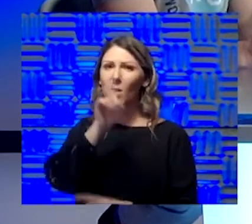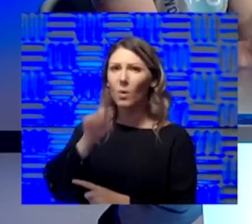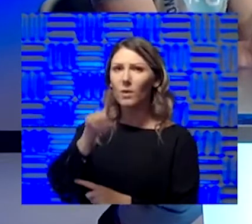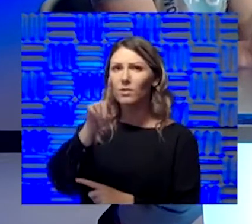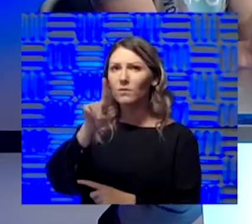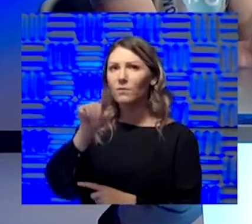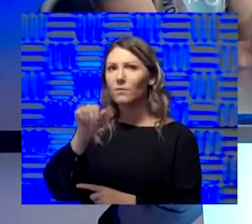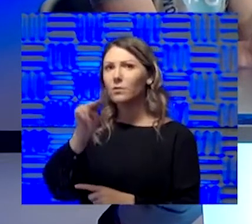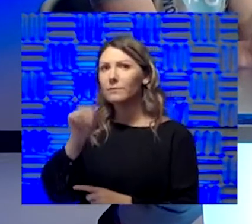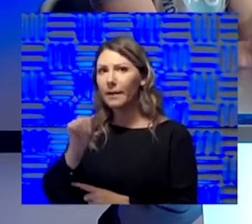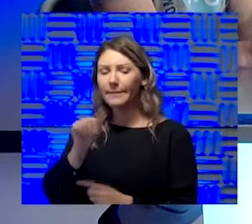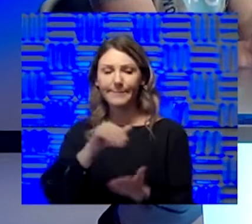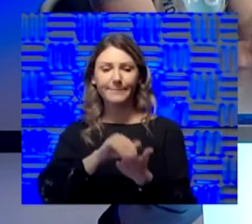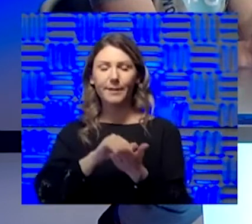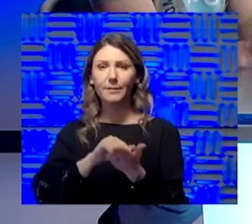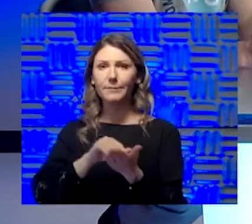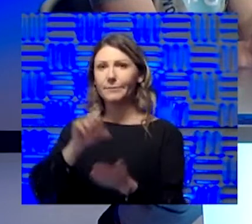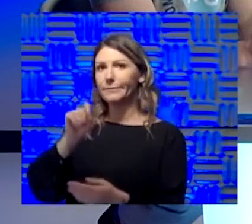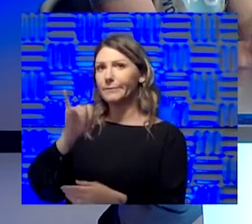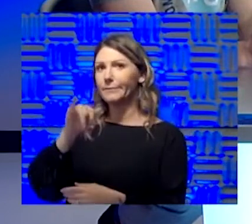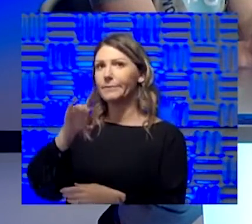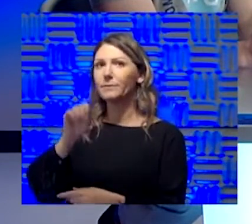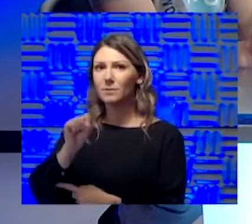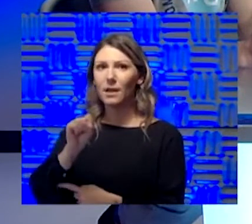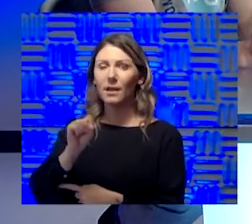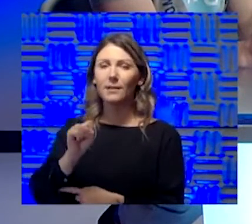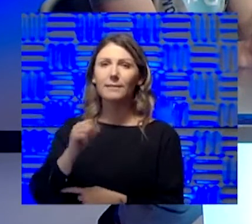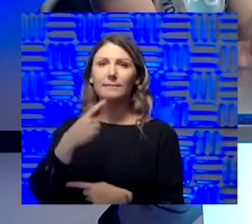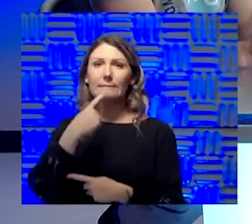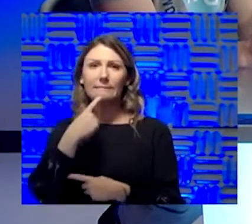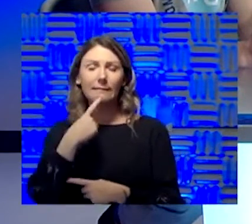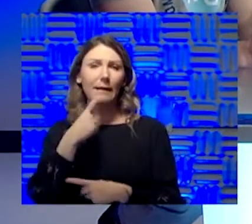Stites referenced the 5 people out of 50